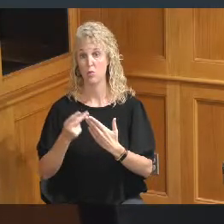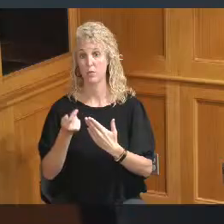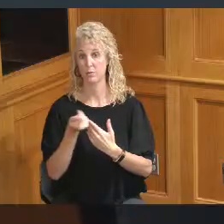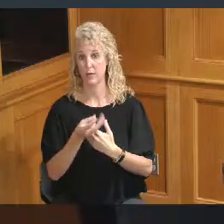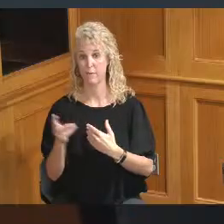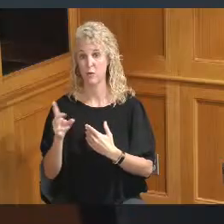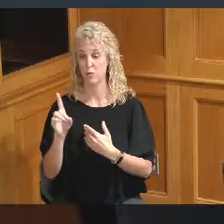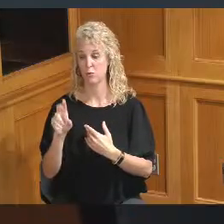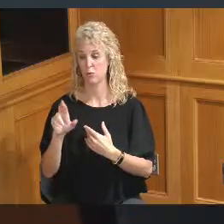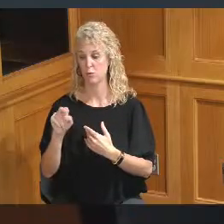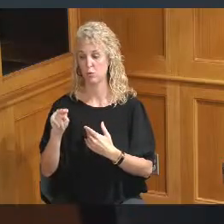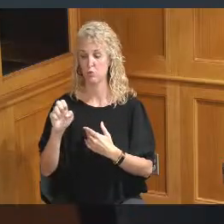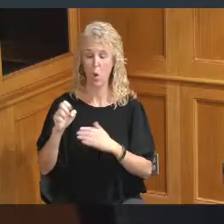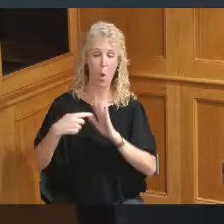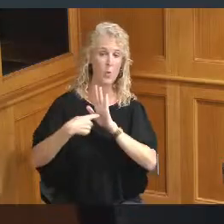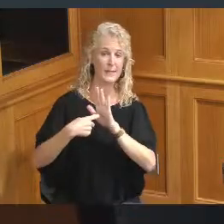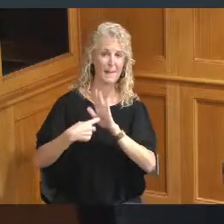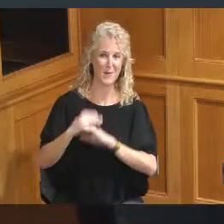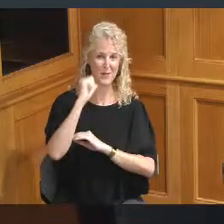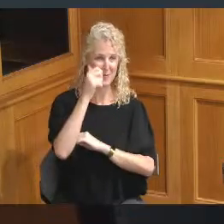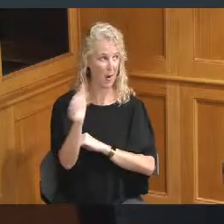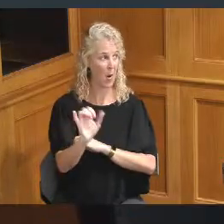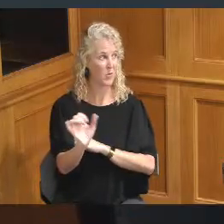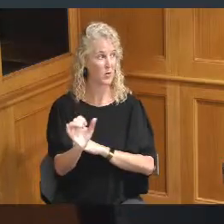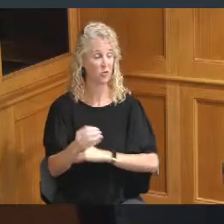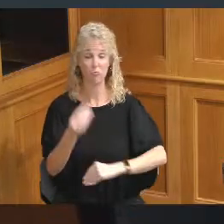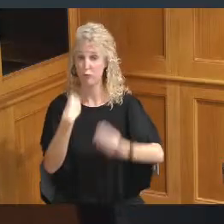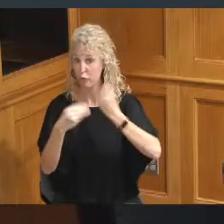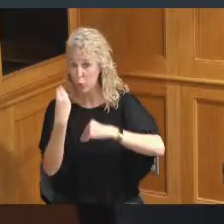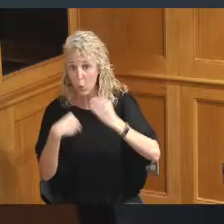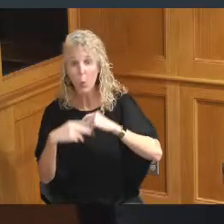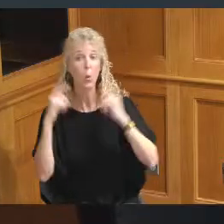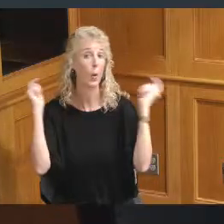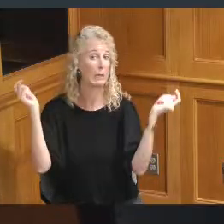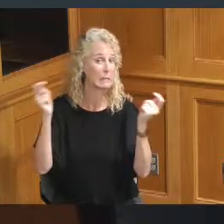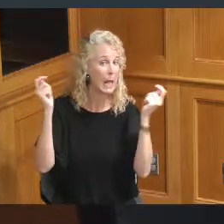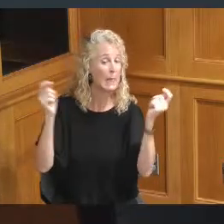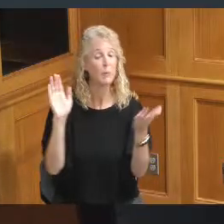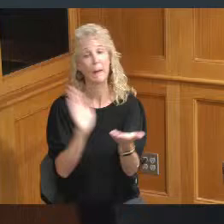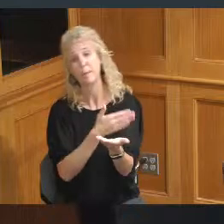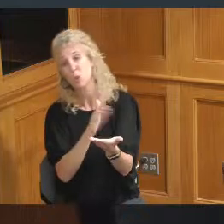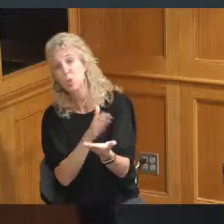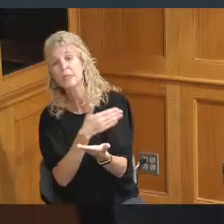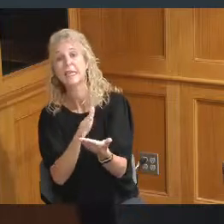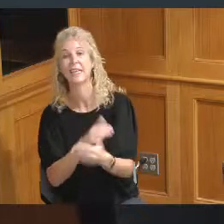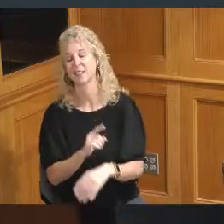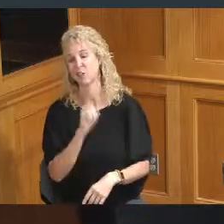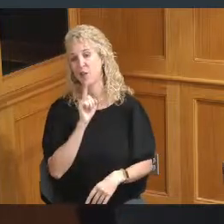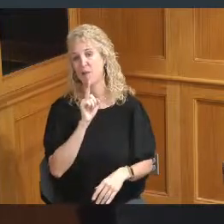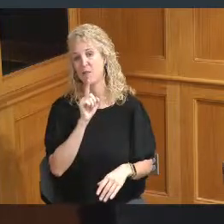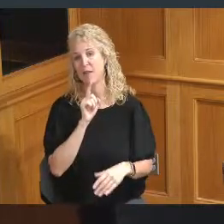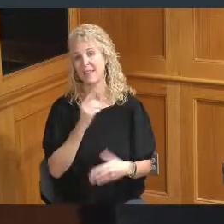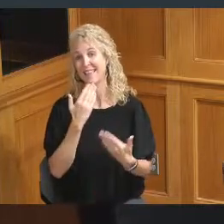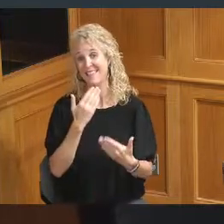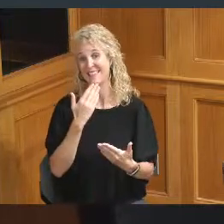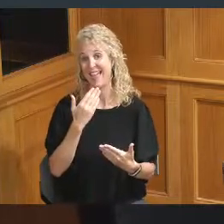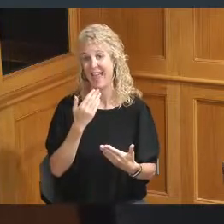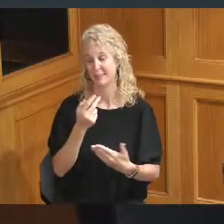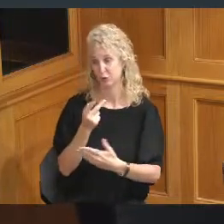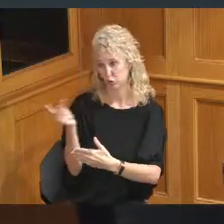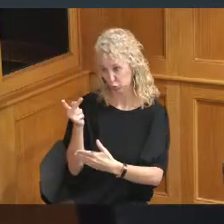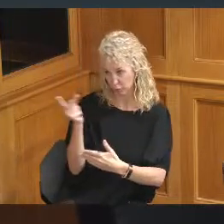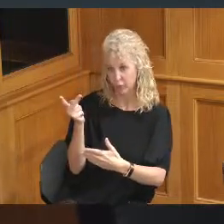drone demonstrations for everybody to see. We'll have food and celebration and music and everything. So I just want to thank my